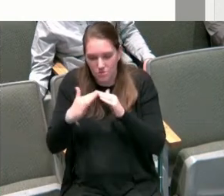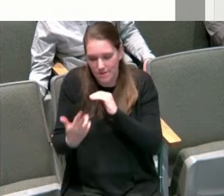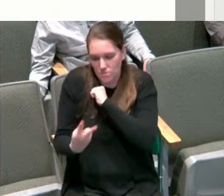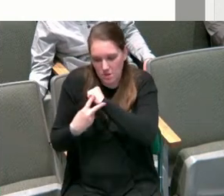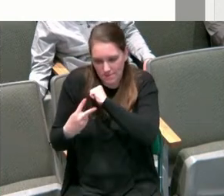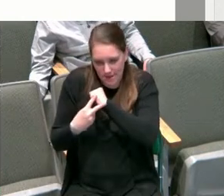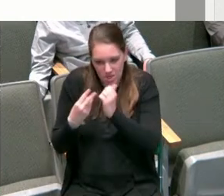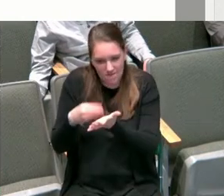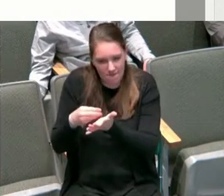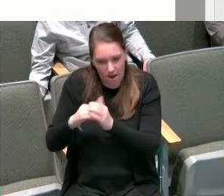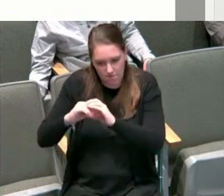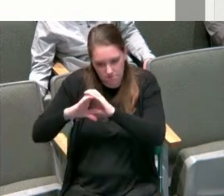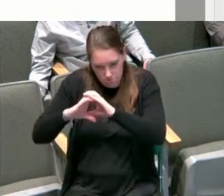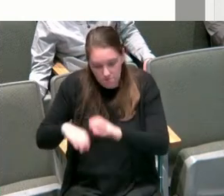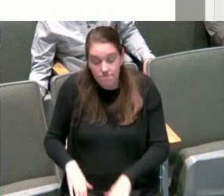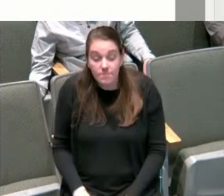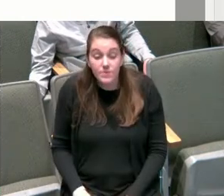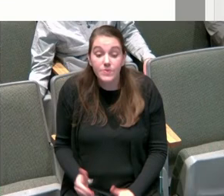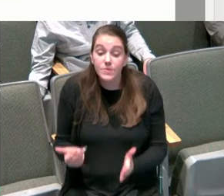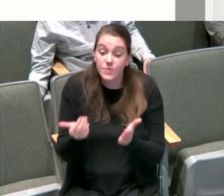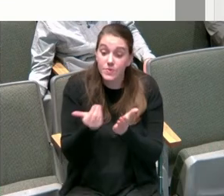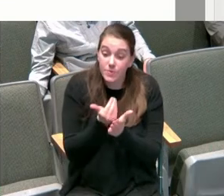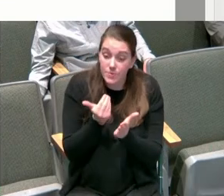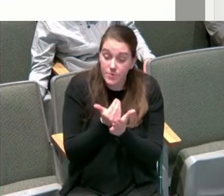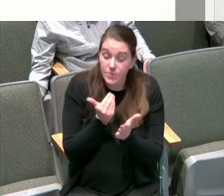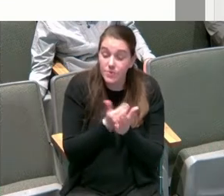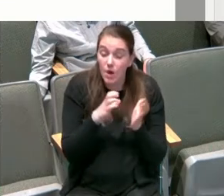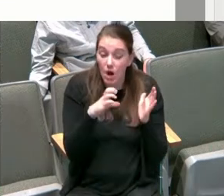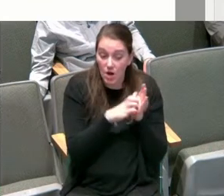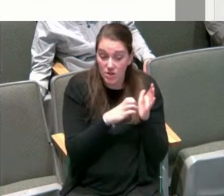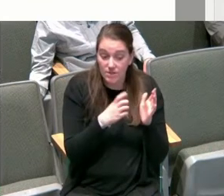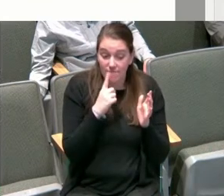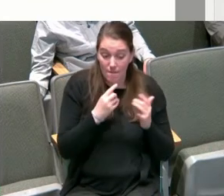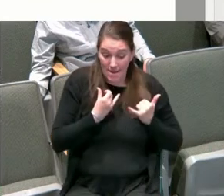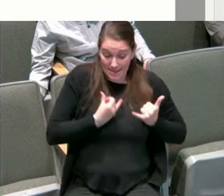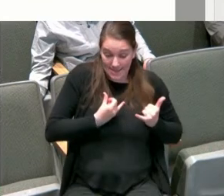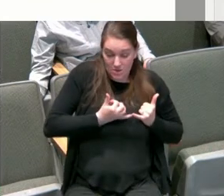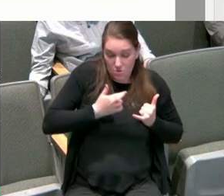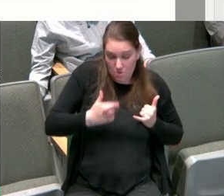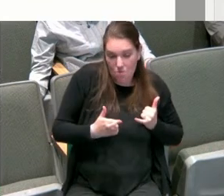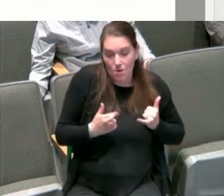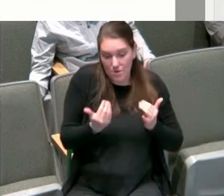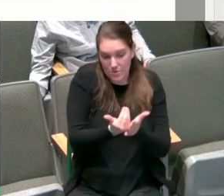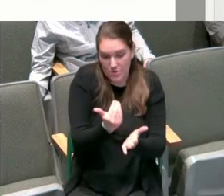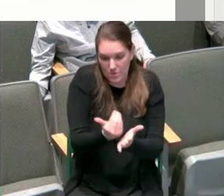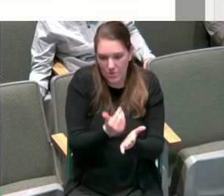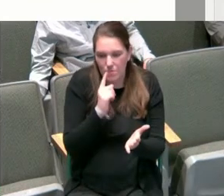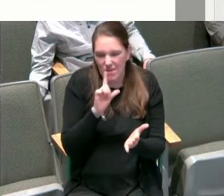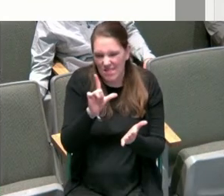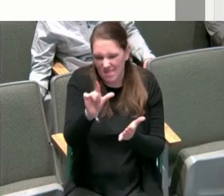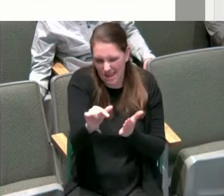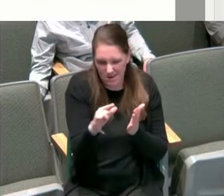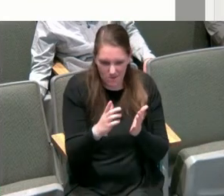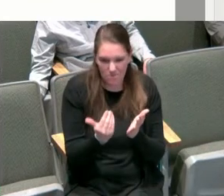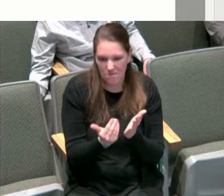New Capital articles that will be proposed for funding from existing resources or from new borrowing are covered in later articles